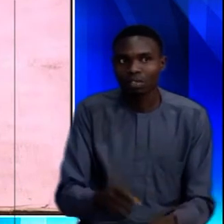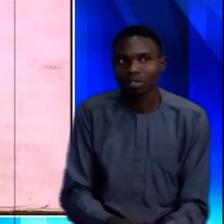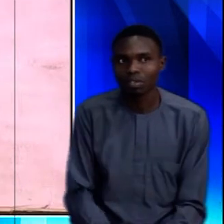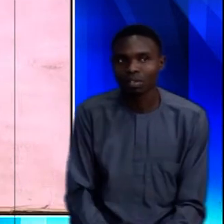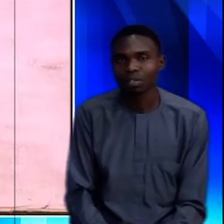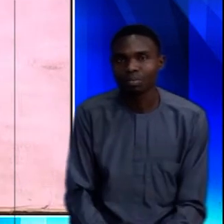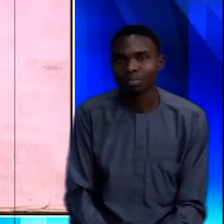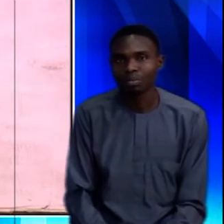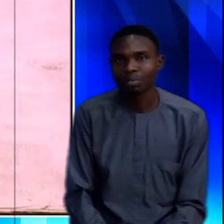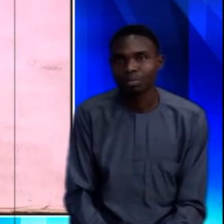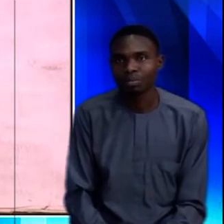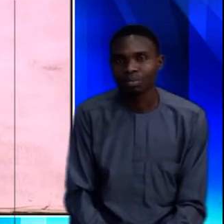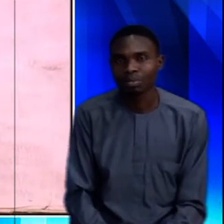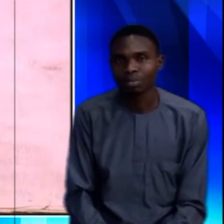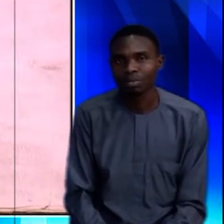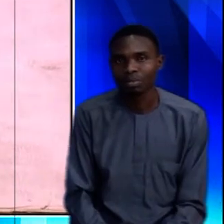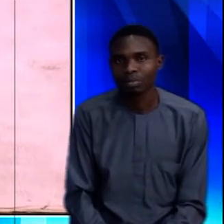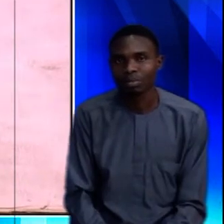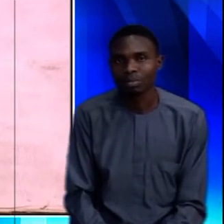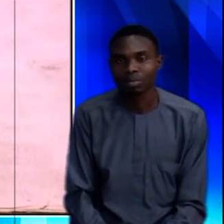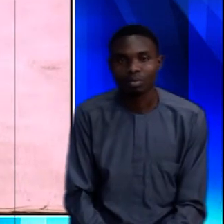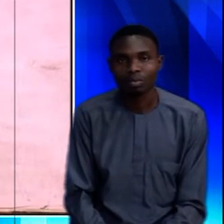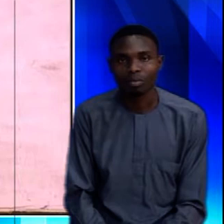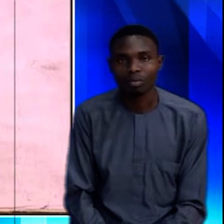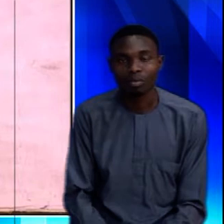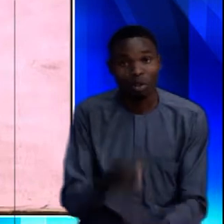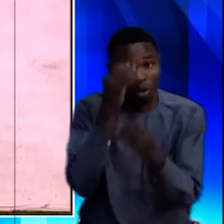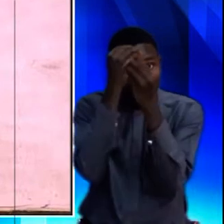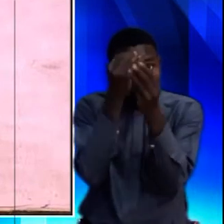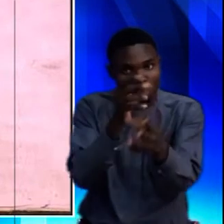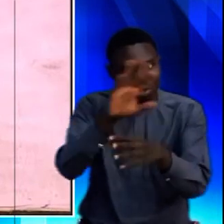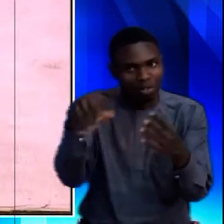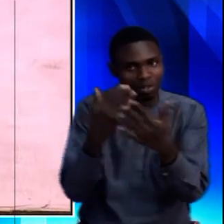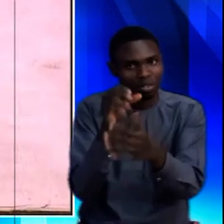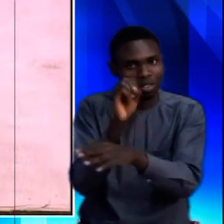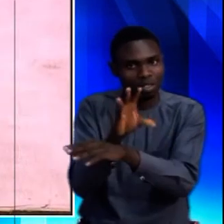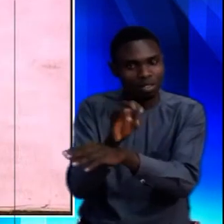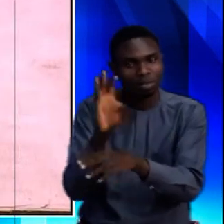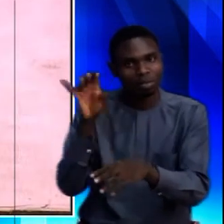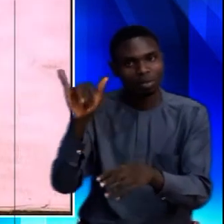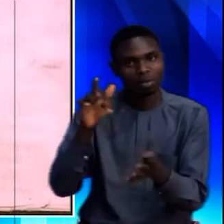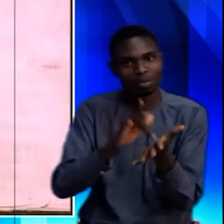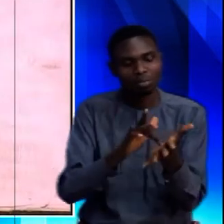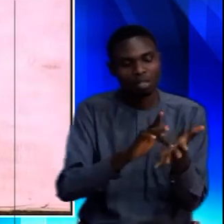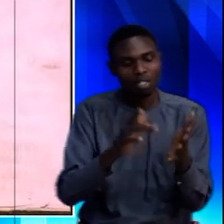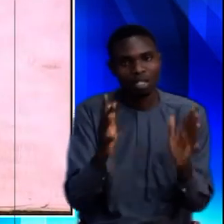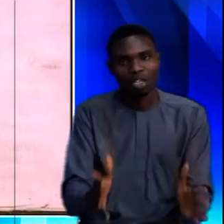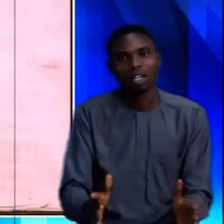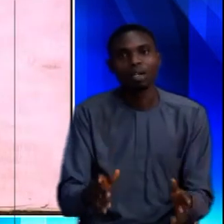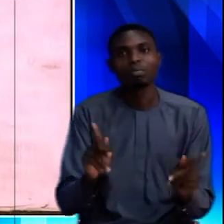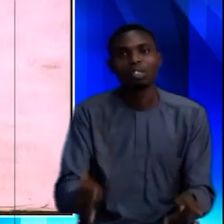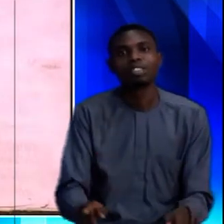regulations given to you by medical personnel, especially washing your hands regularly. Keep personal